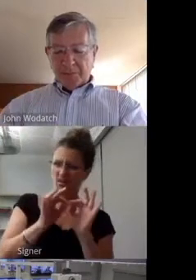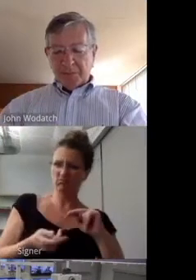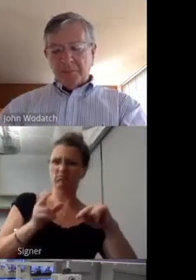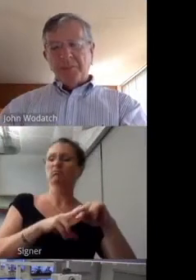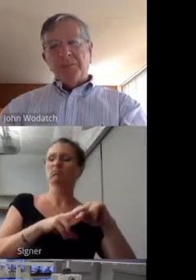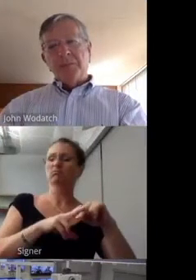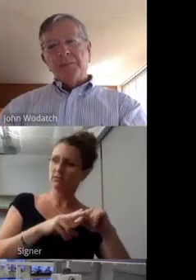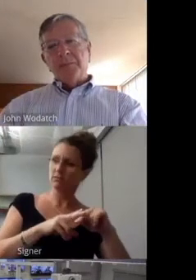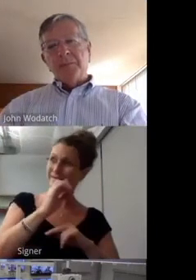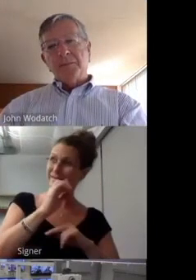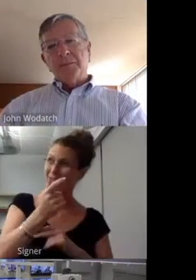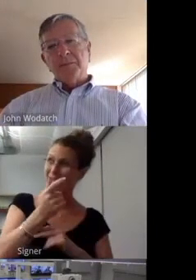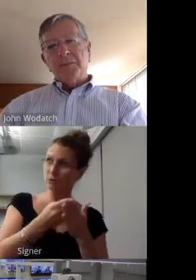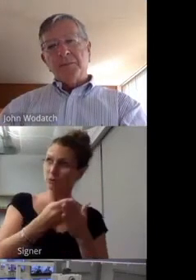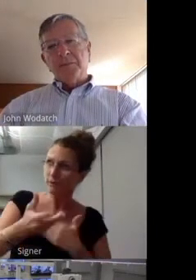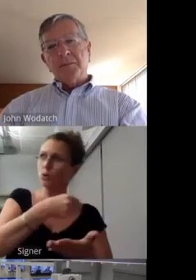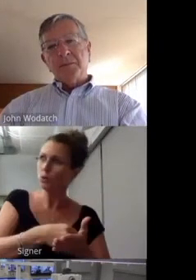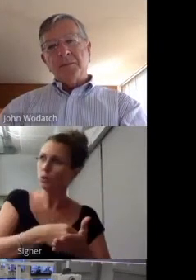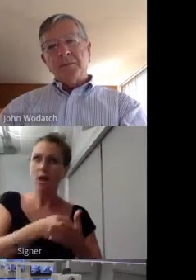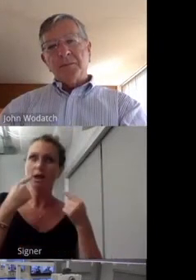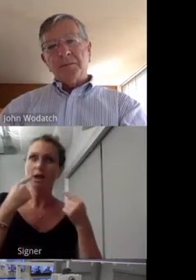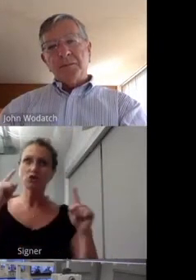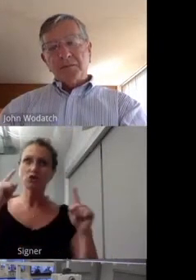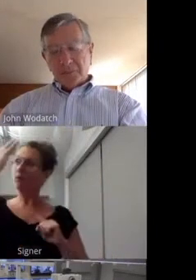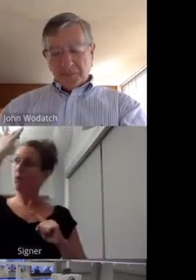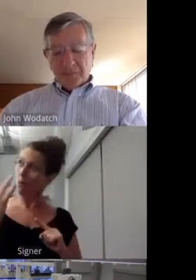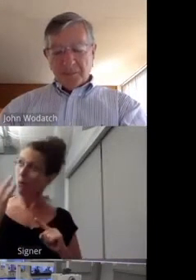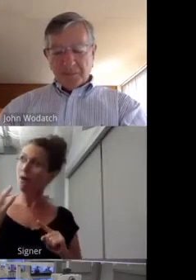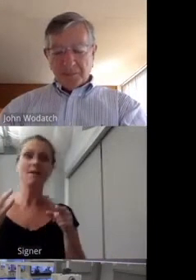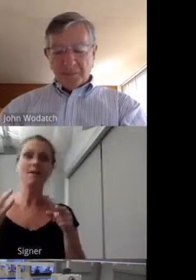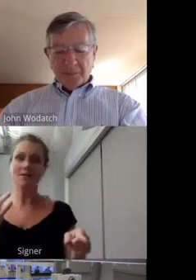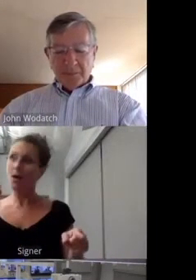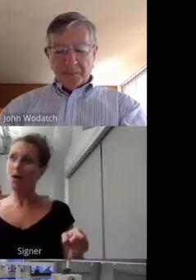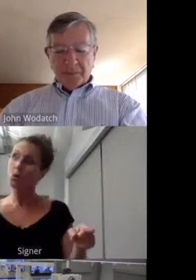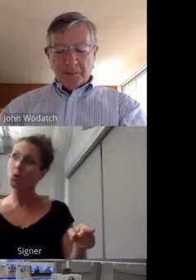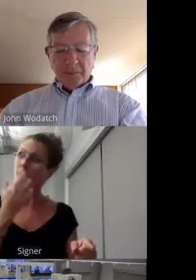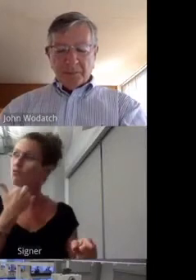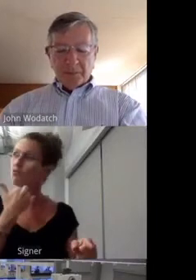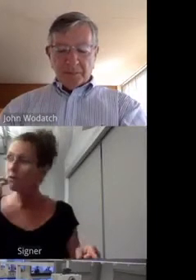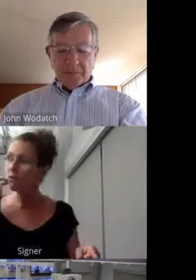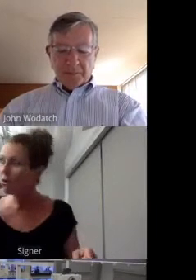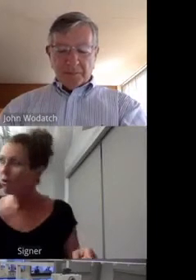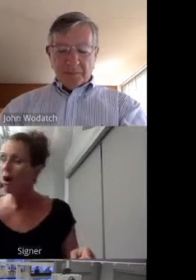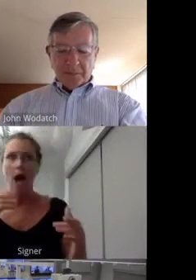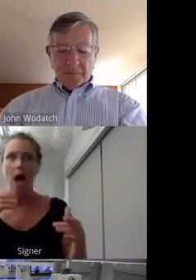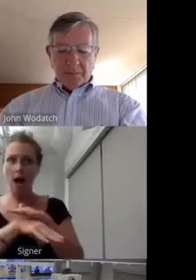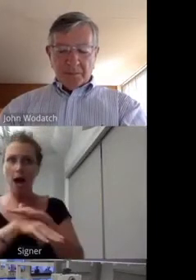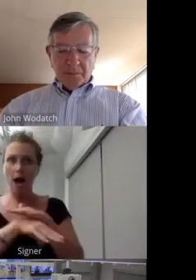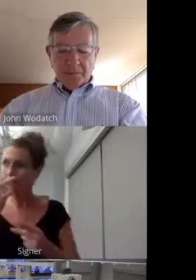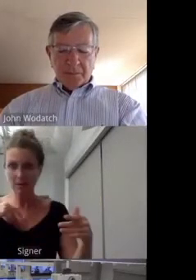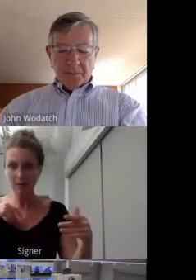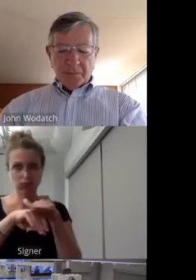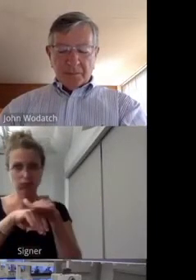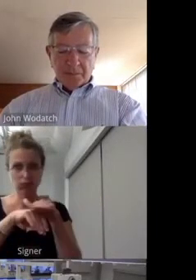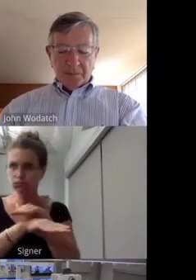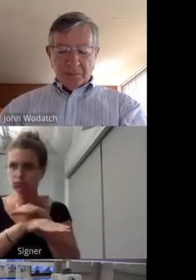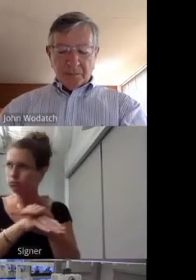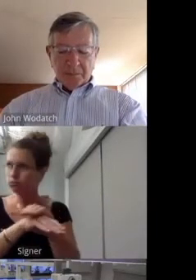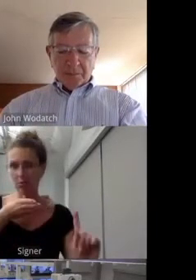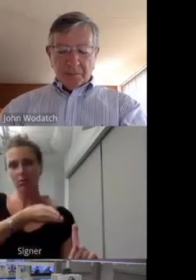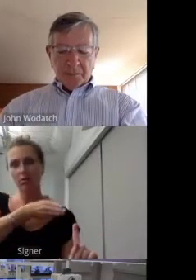achieved because of making hotels and restaurants accessible to people with disabilities. Just that, and the billions of revenue